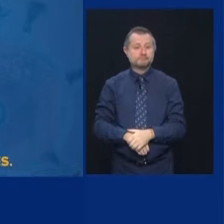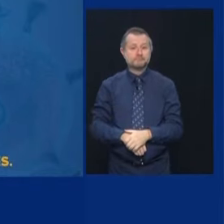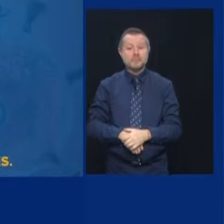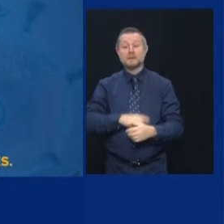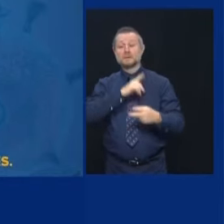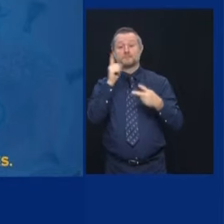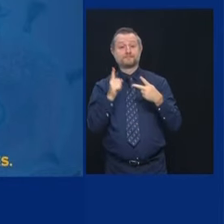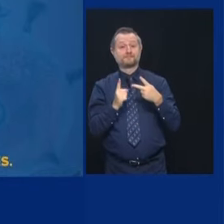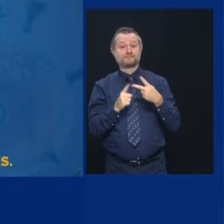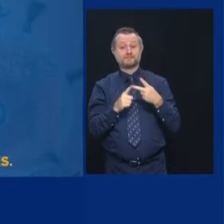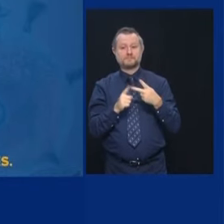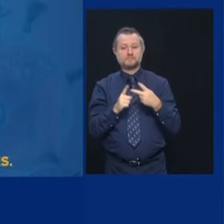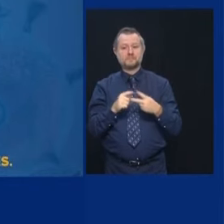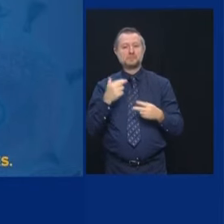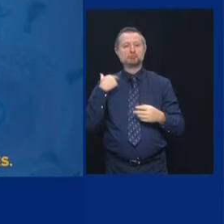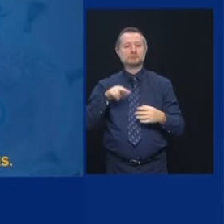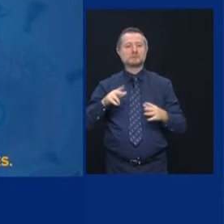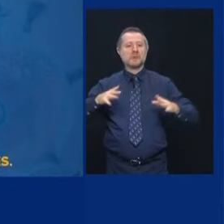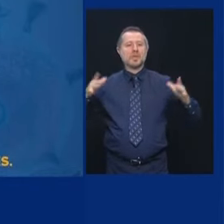Religious gatherings,